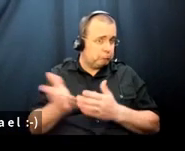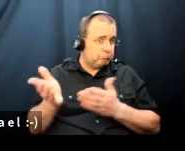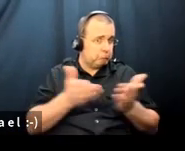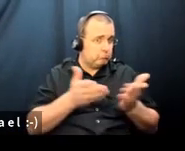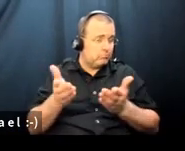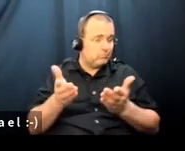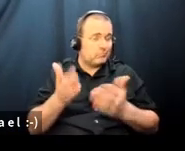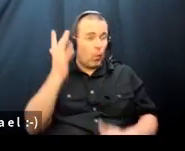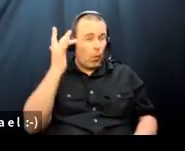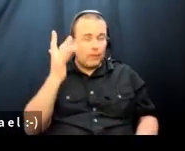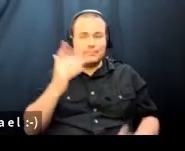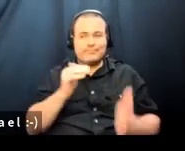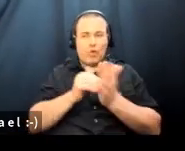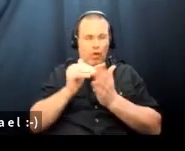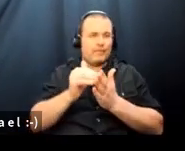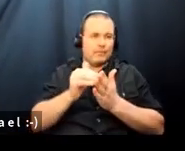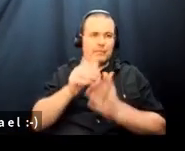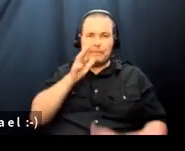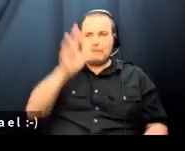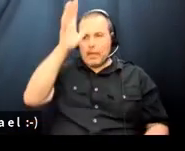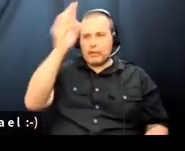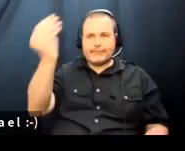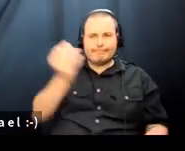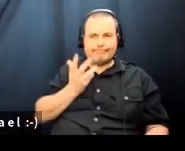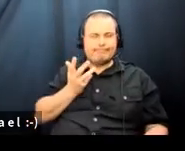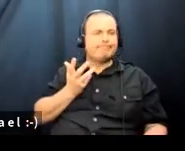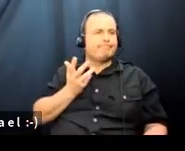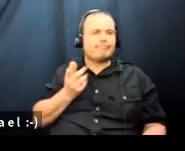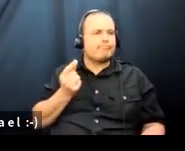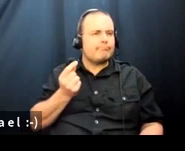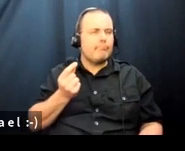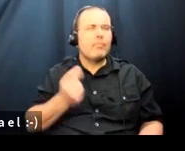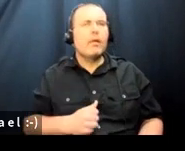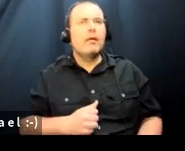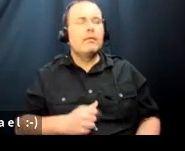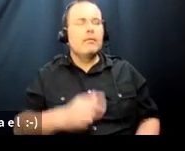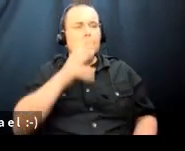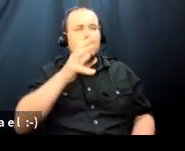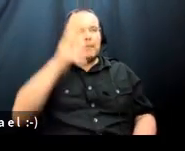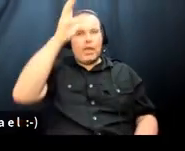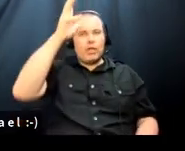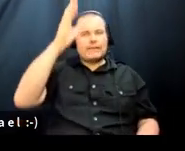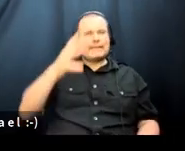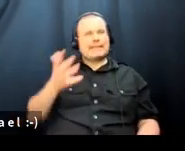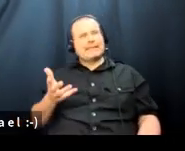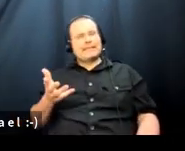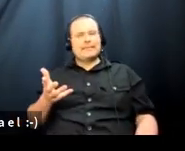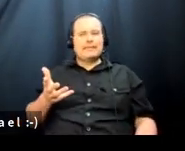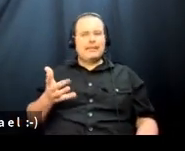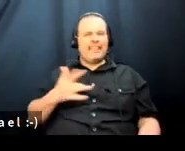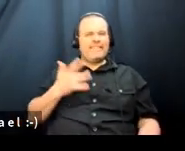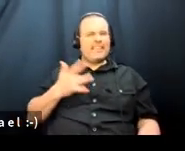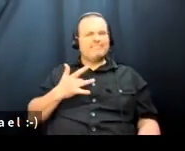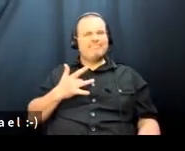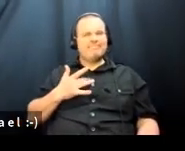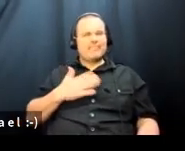from parents. I hear from parents that sometimes they feel like their children do not look and act the